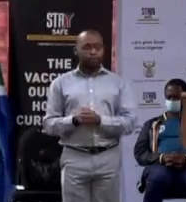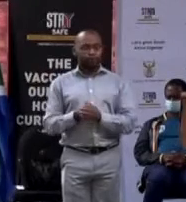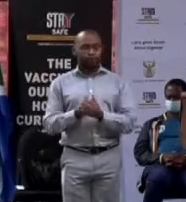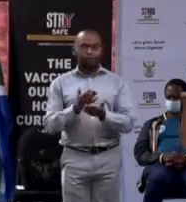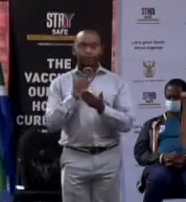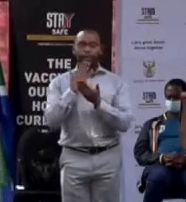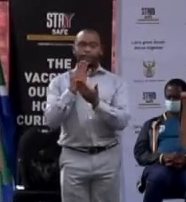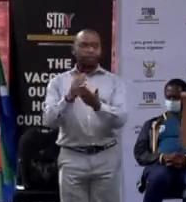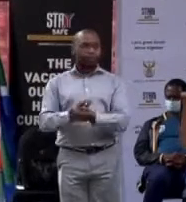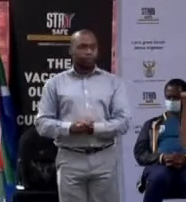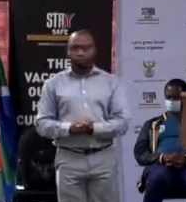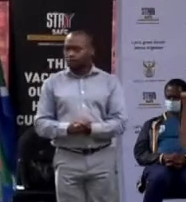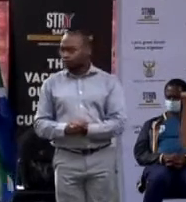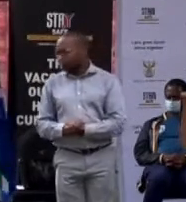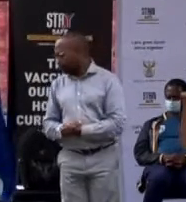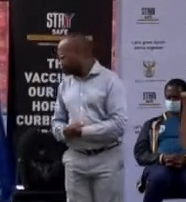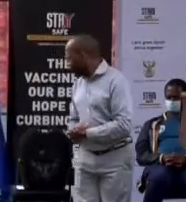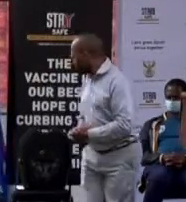very much.